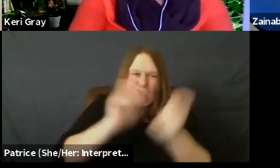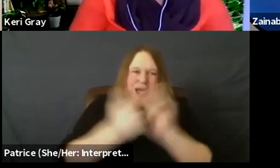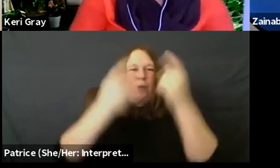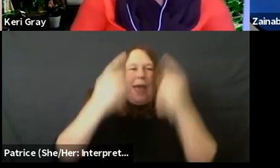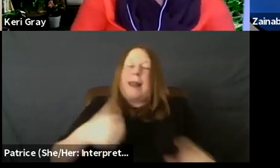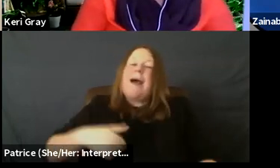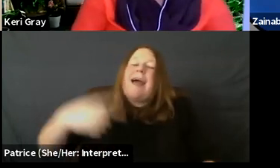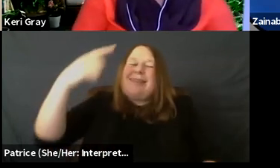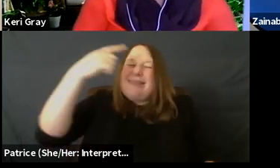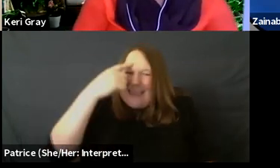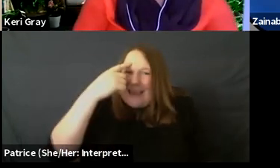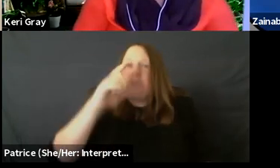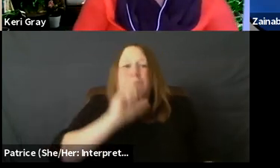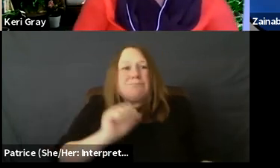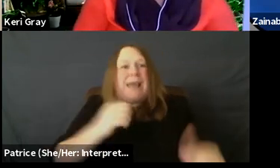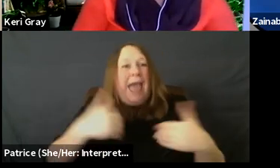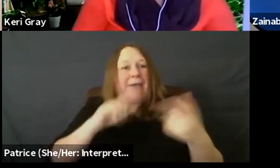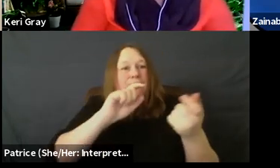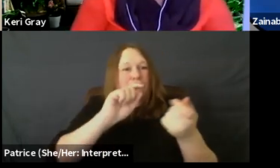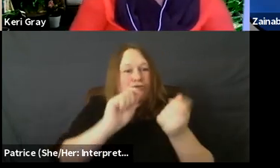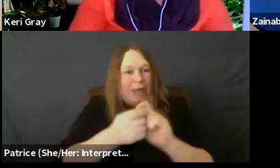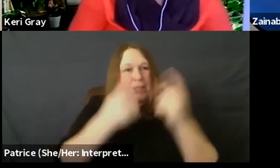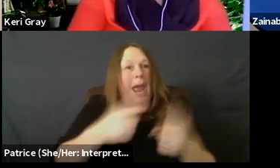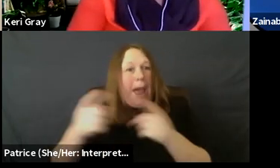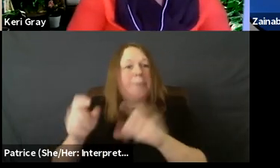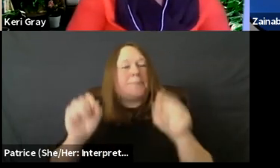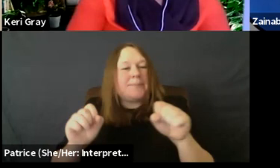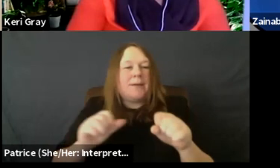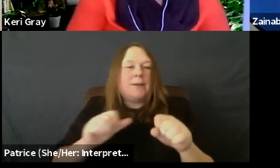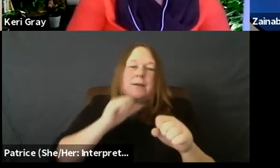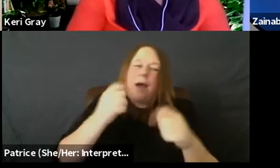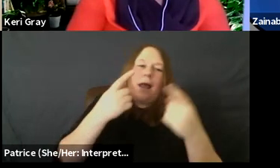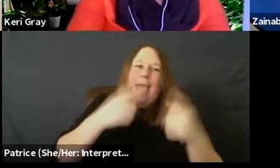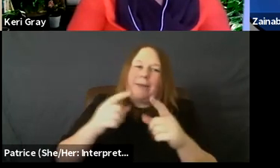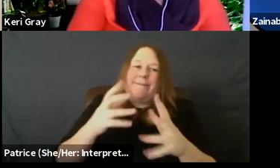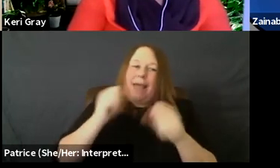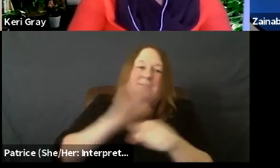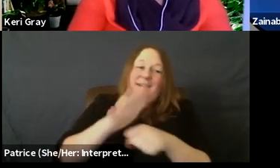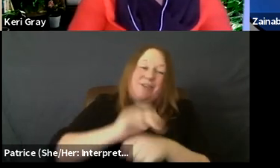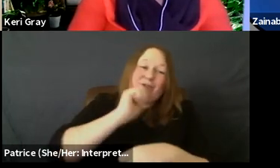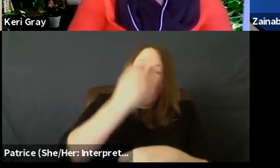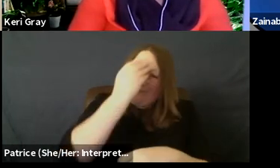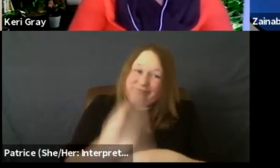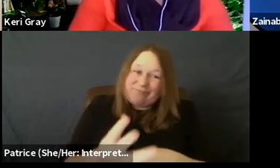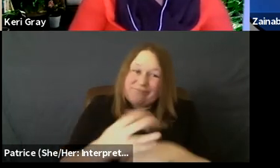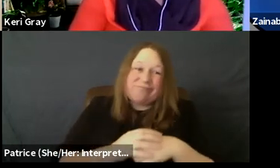think there are changes that are occurring. They're not occurring quickly enough. And